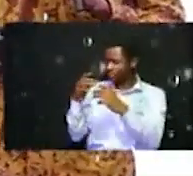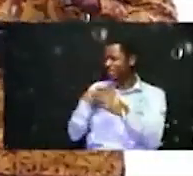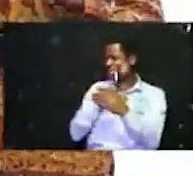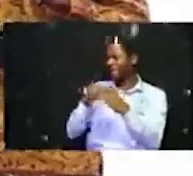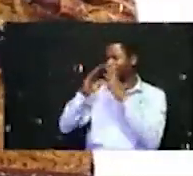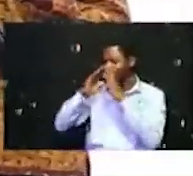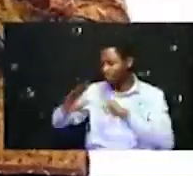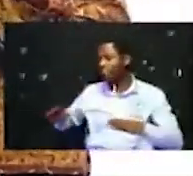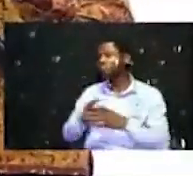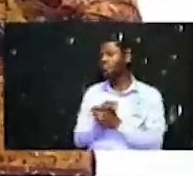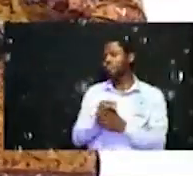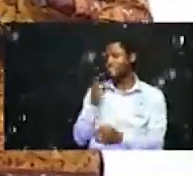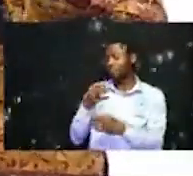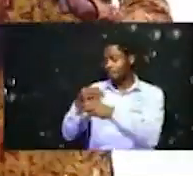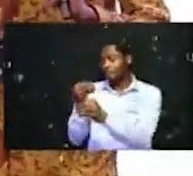are